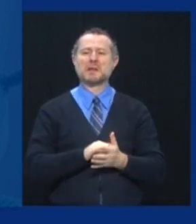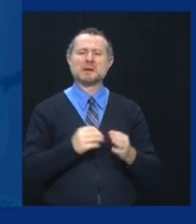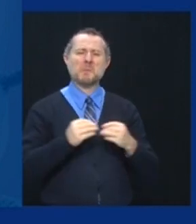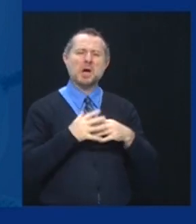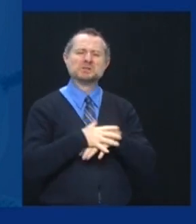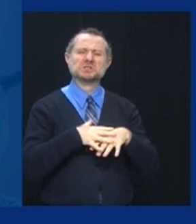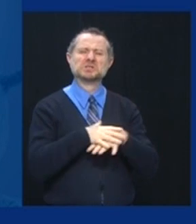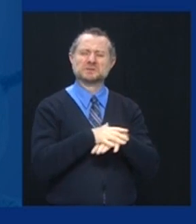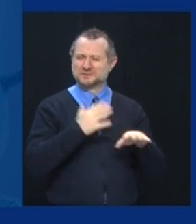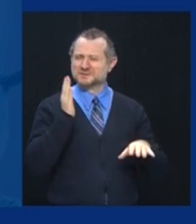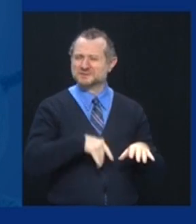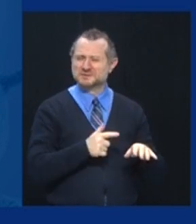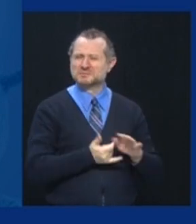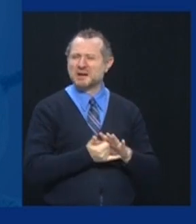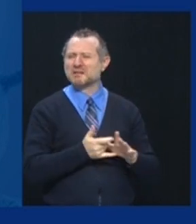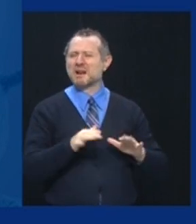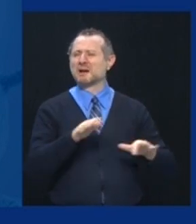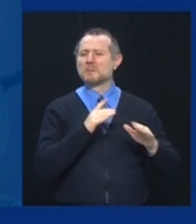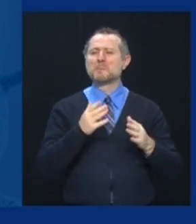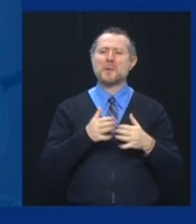transportation.